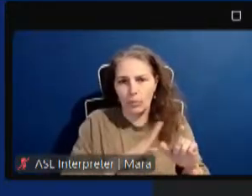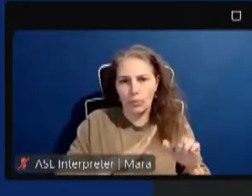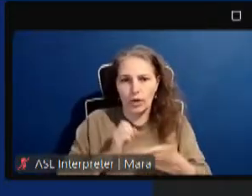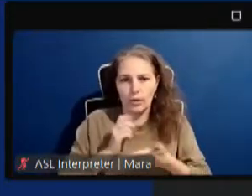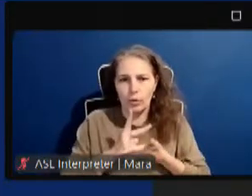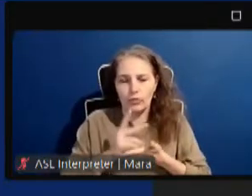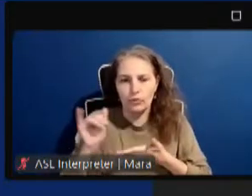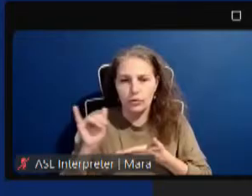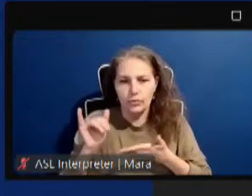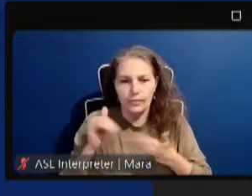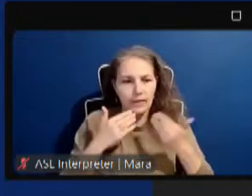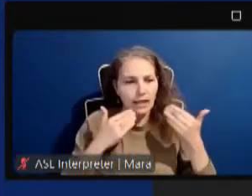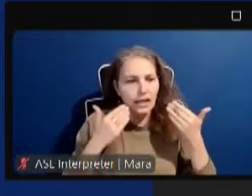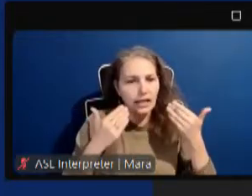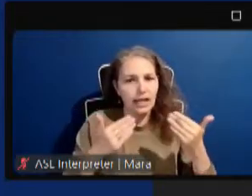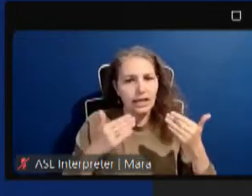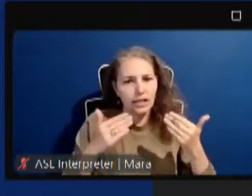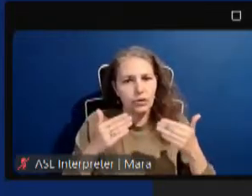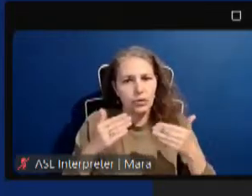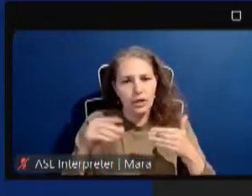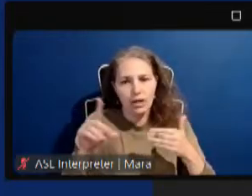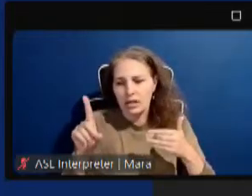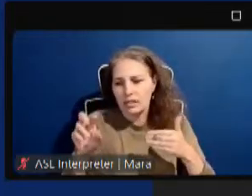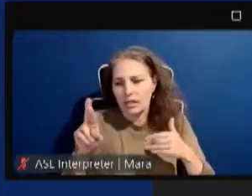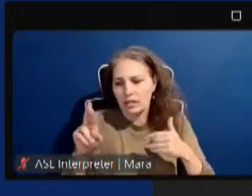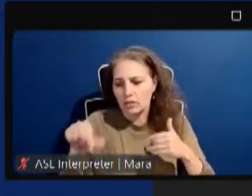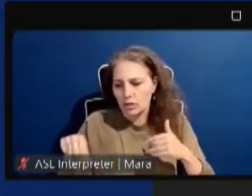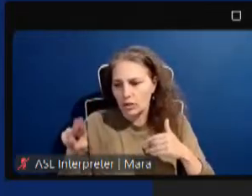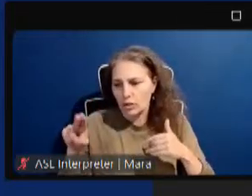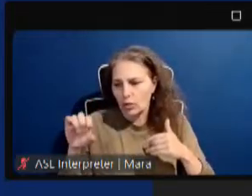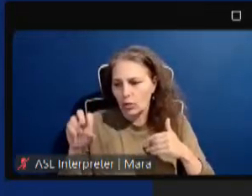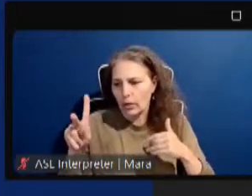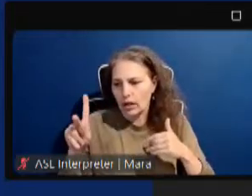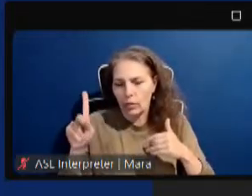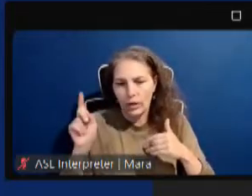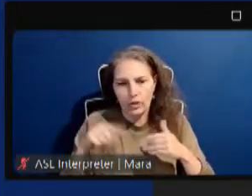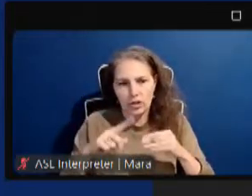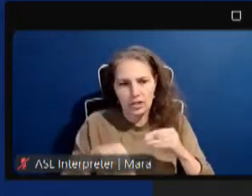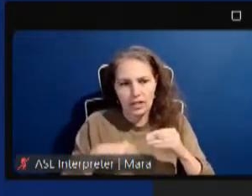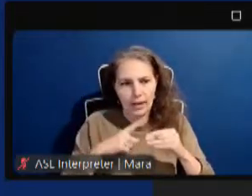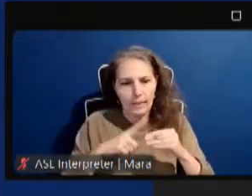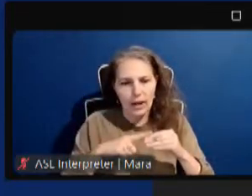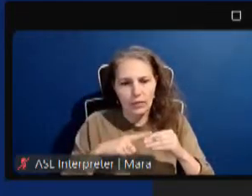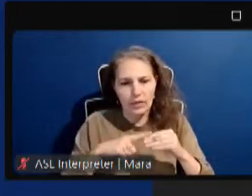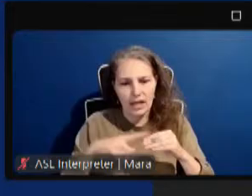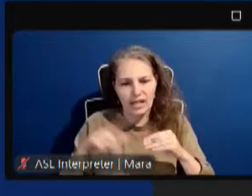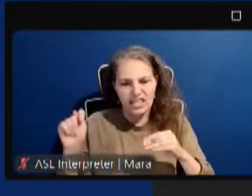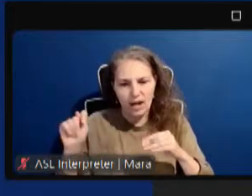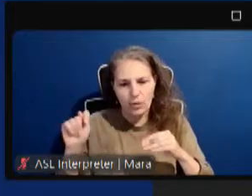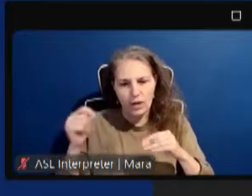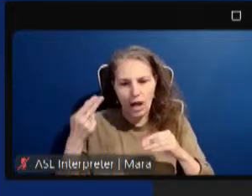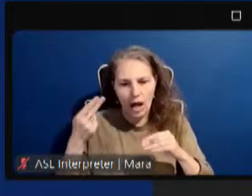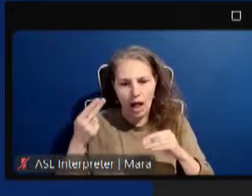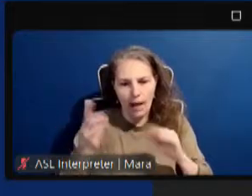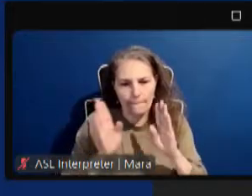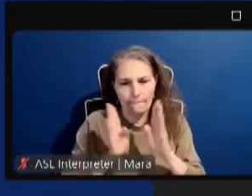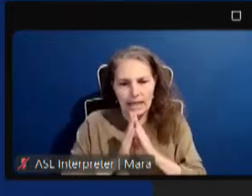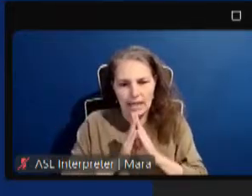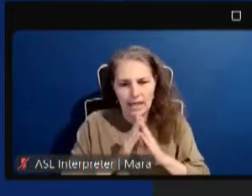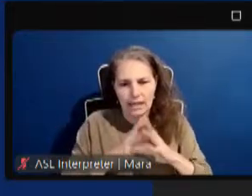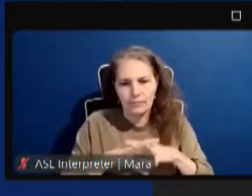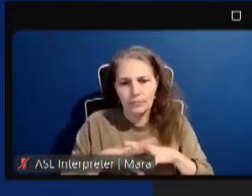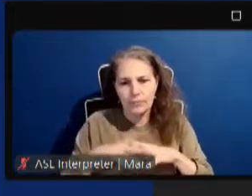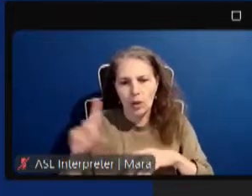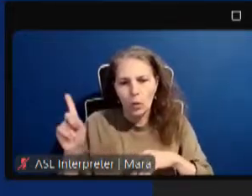Thank you. And Dr. Quick, we have a question about the town hall. Can you please remind folks who are on where they can